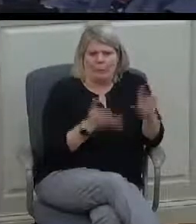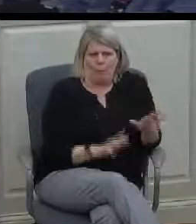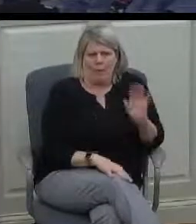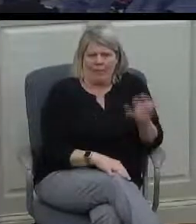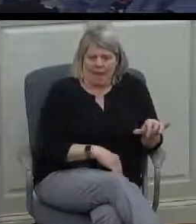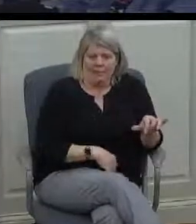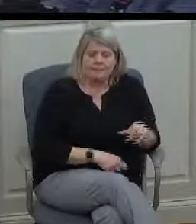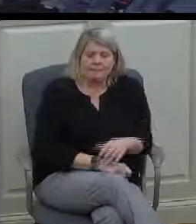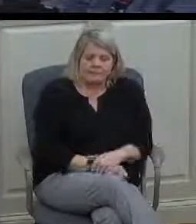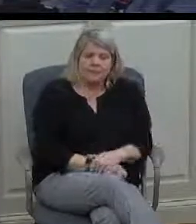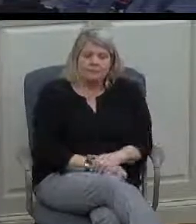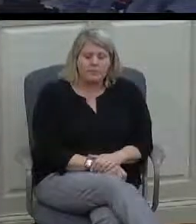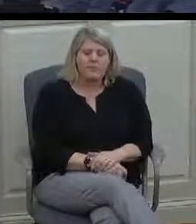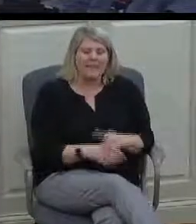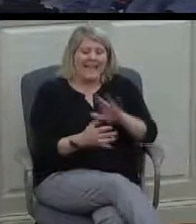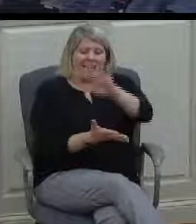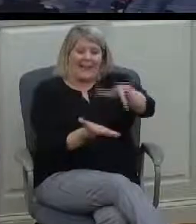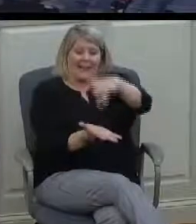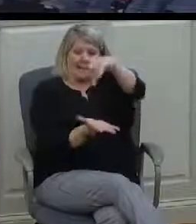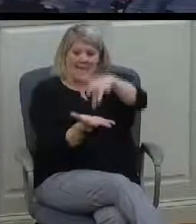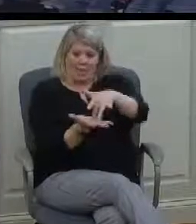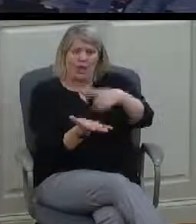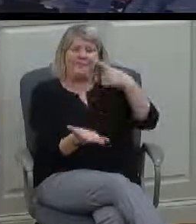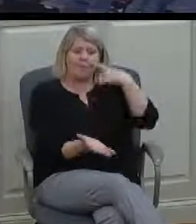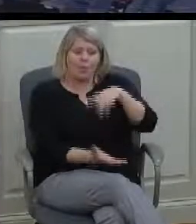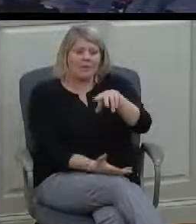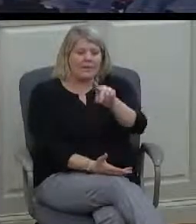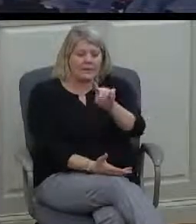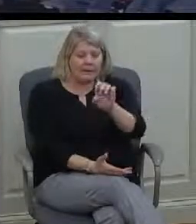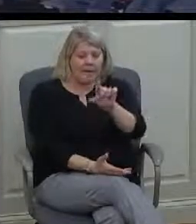The delivery median would be fantastic.